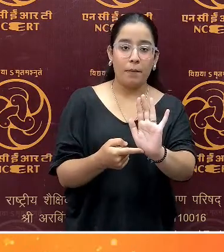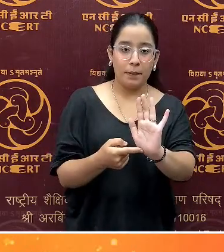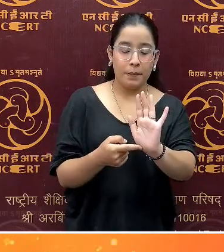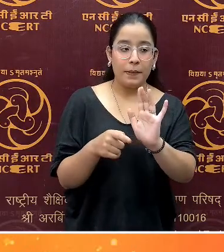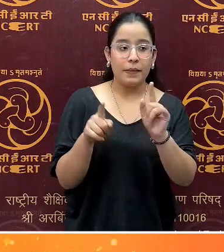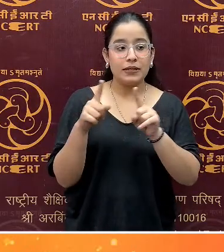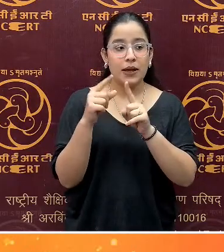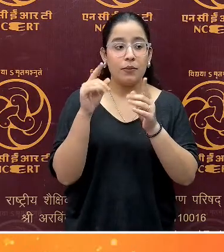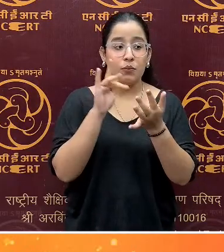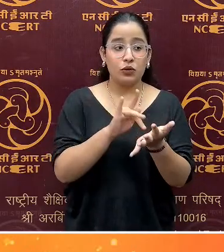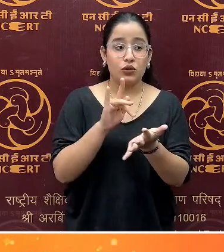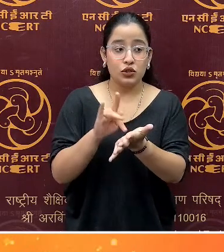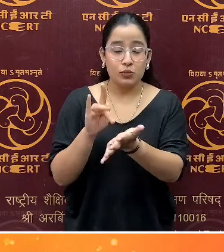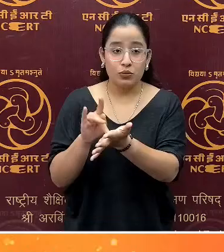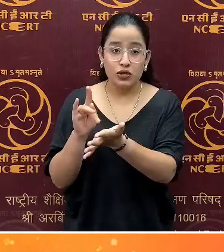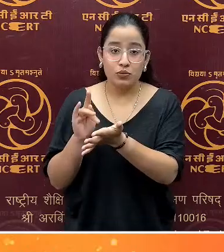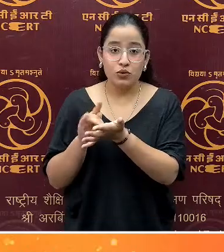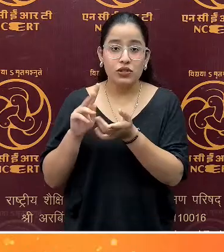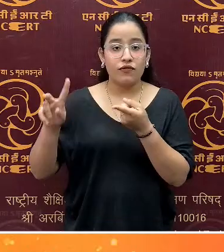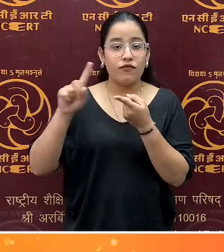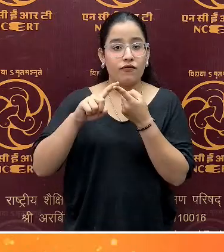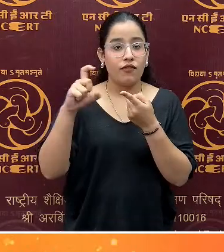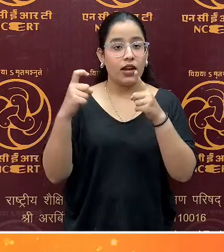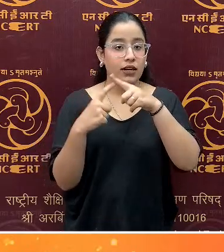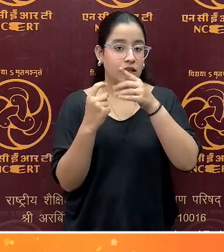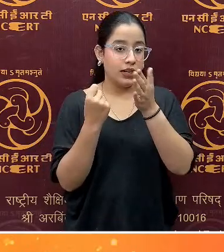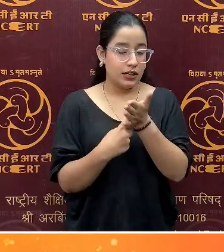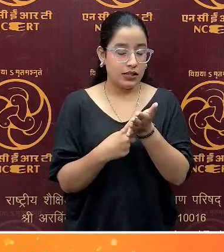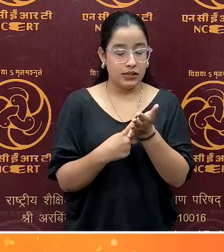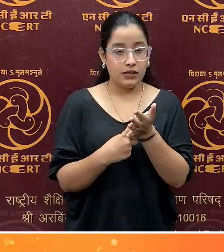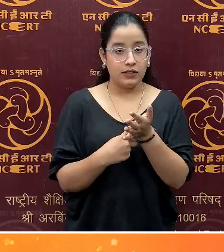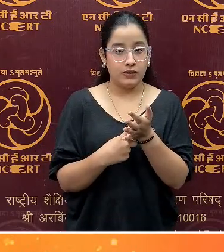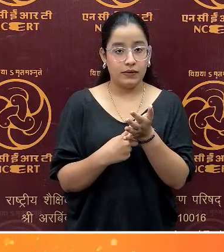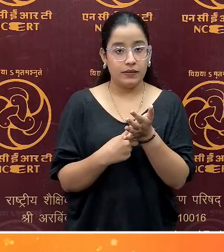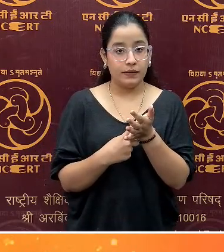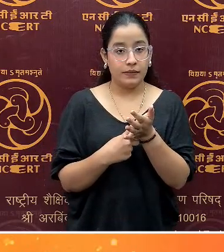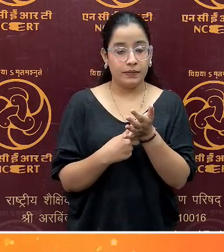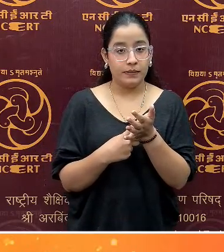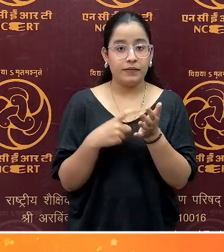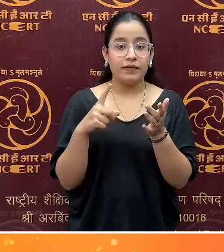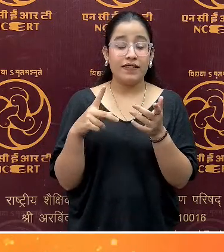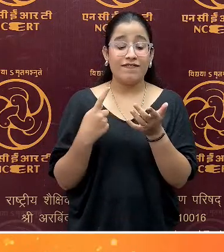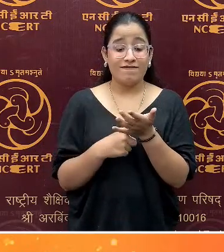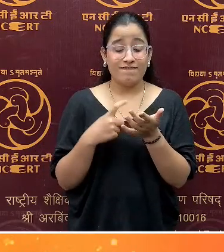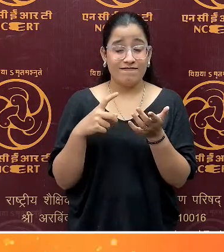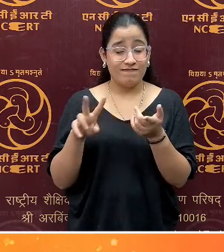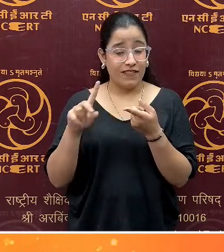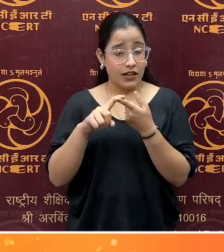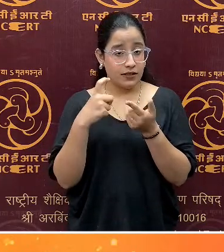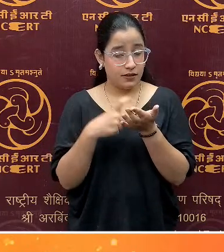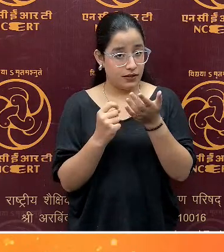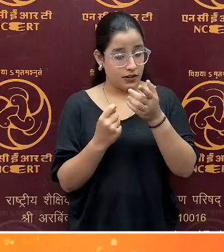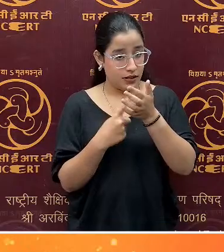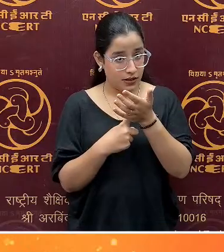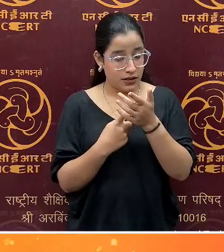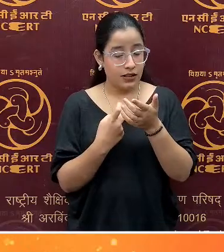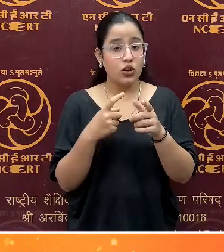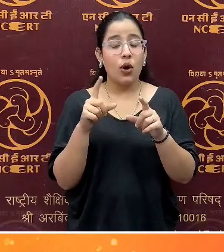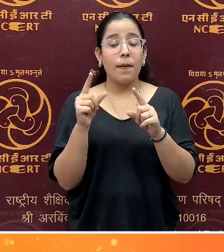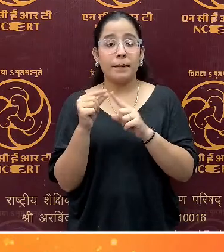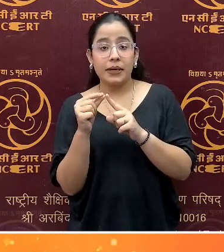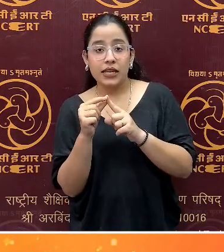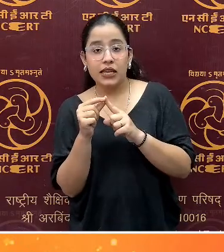word position vector. So isn't it a position vector that we have? Position vector of P with respect to